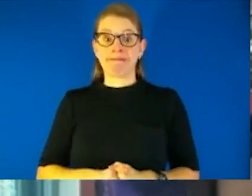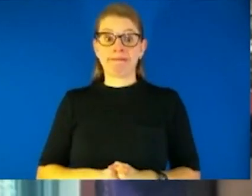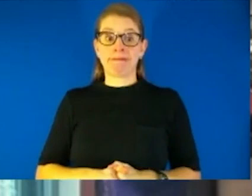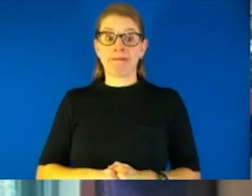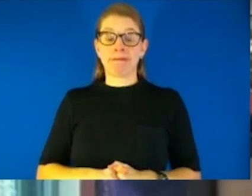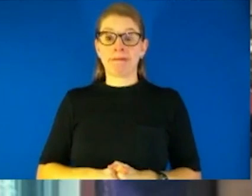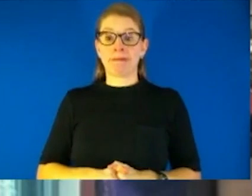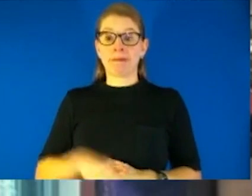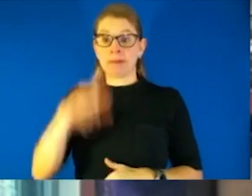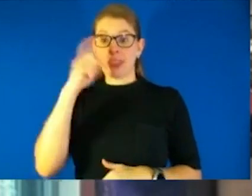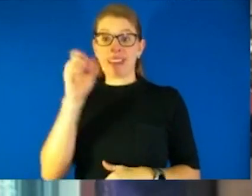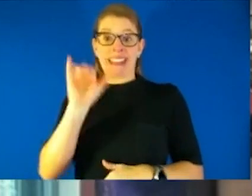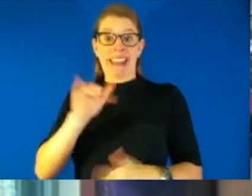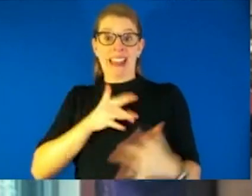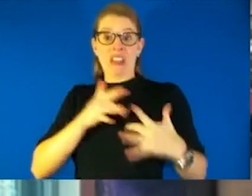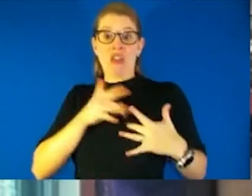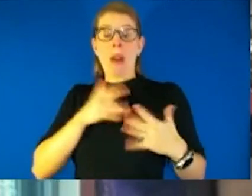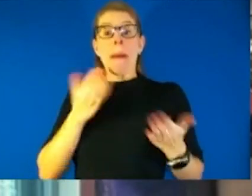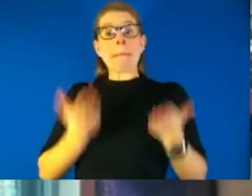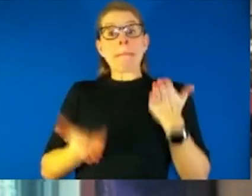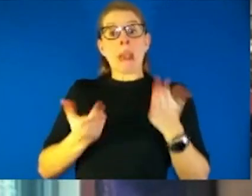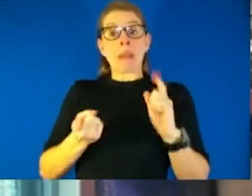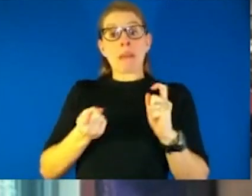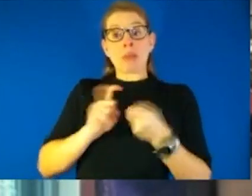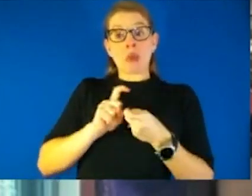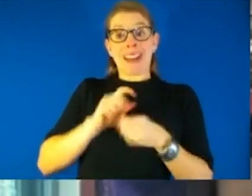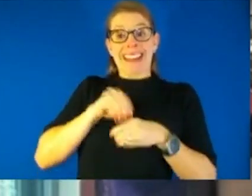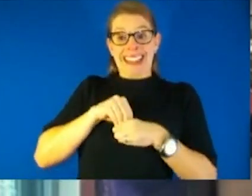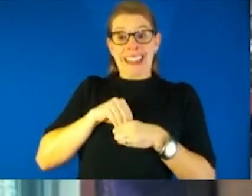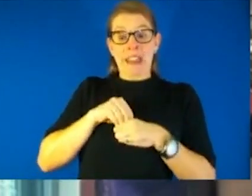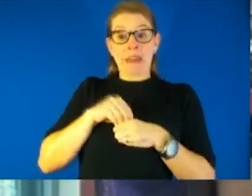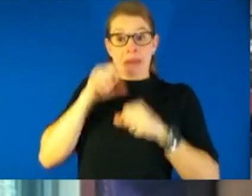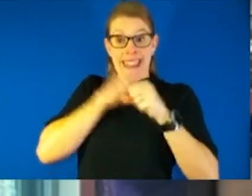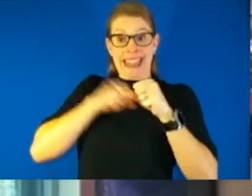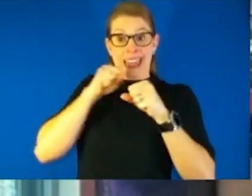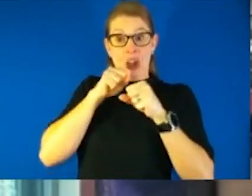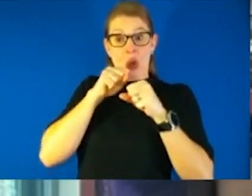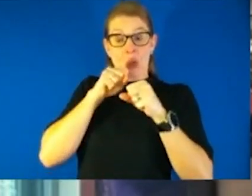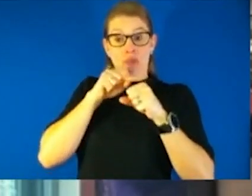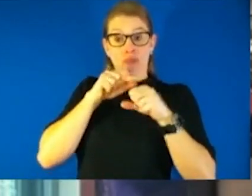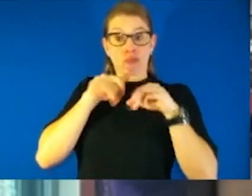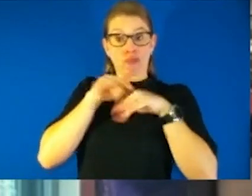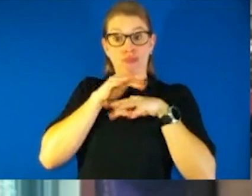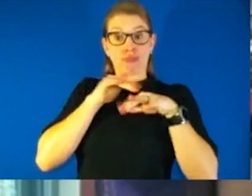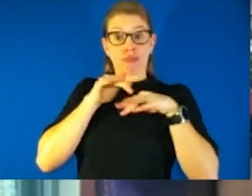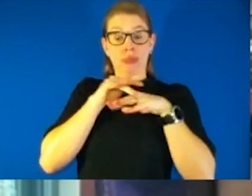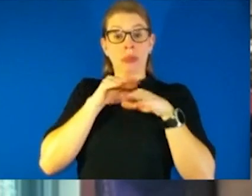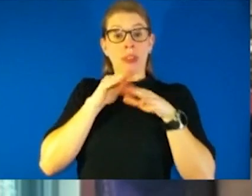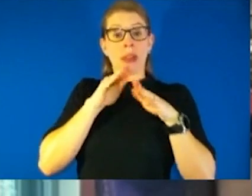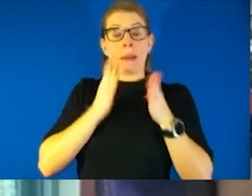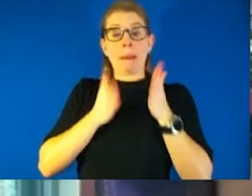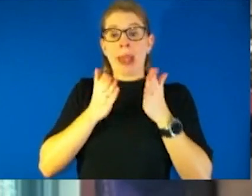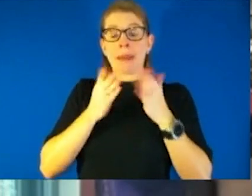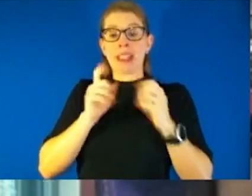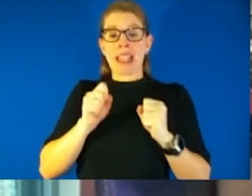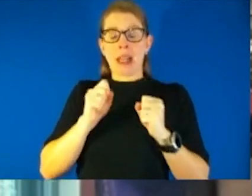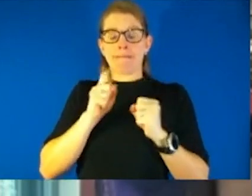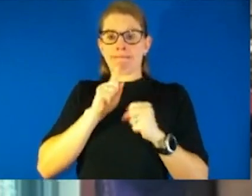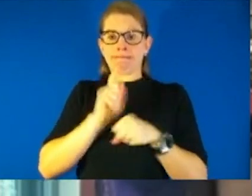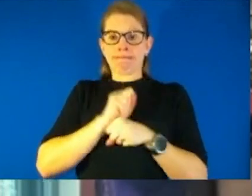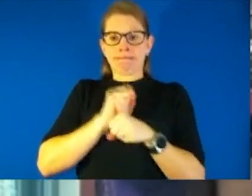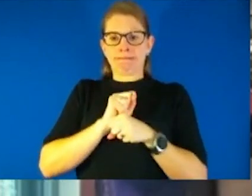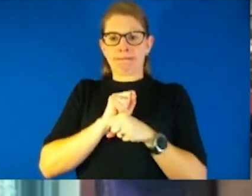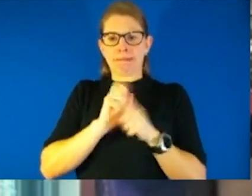because of that concern that it might mutate in a mosquito, maybe you could rationally design